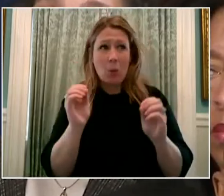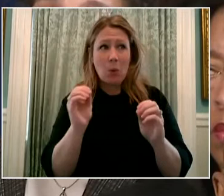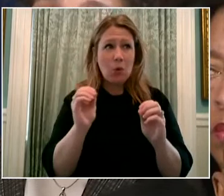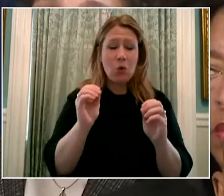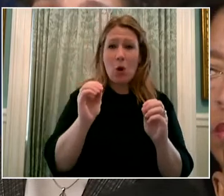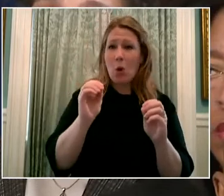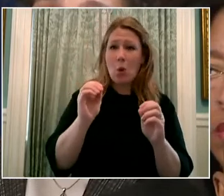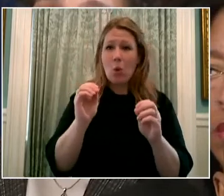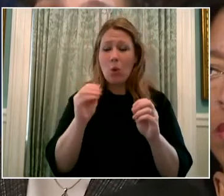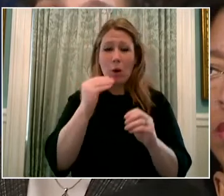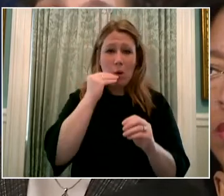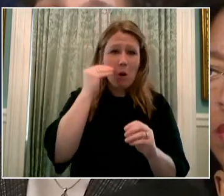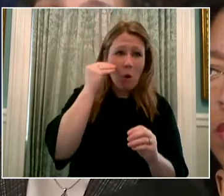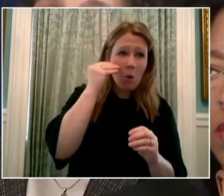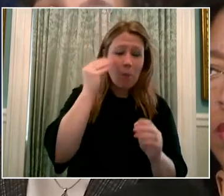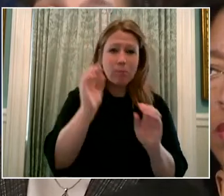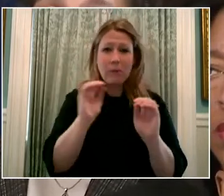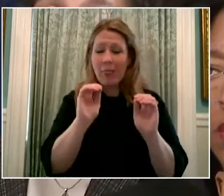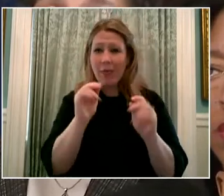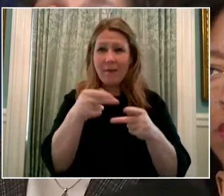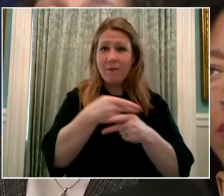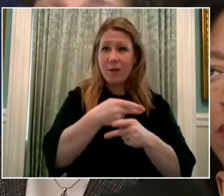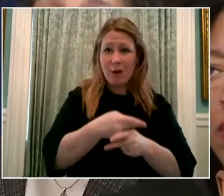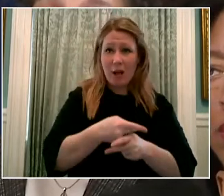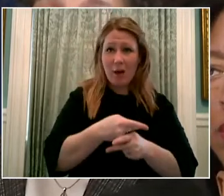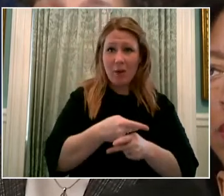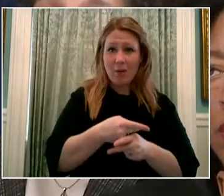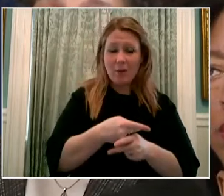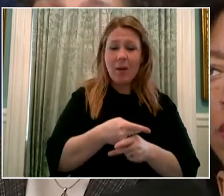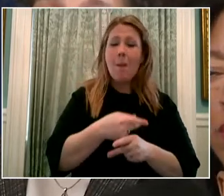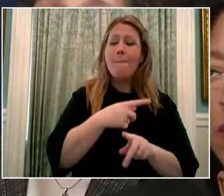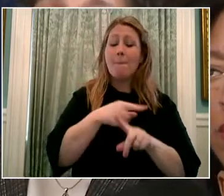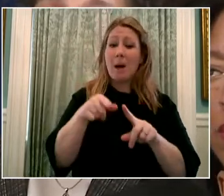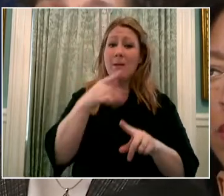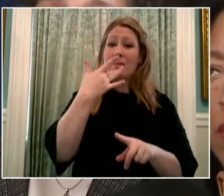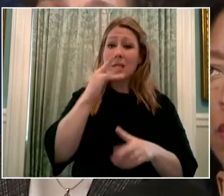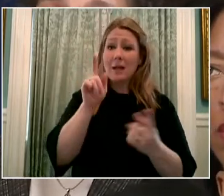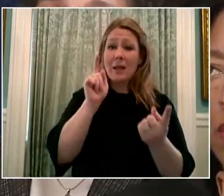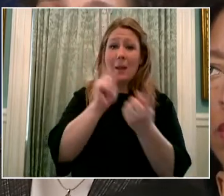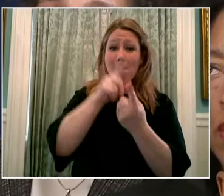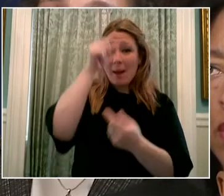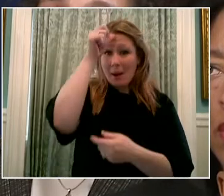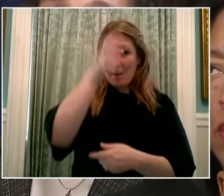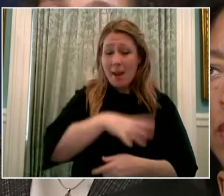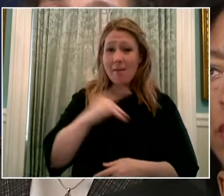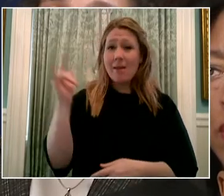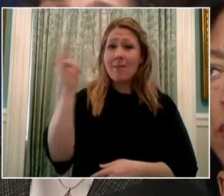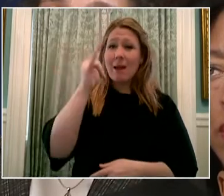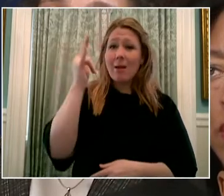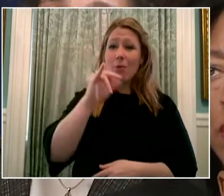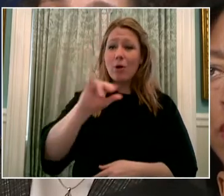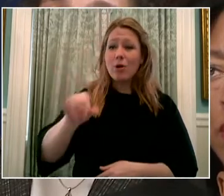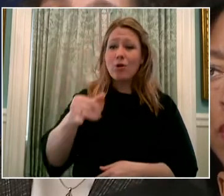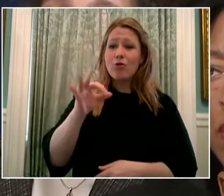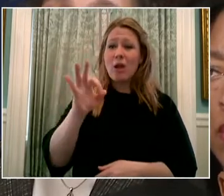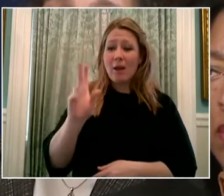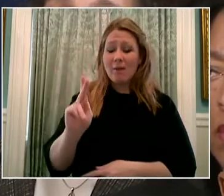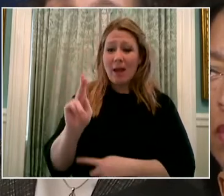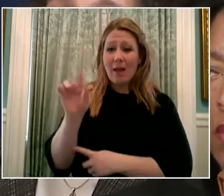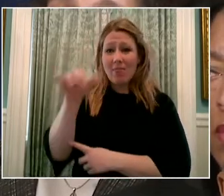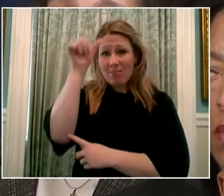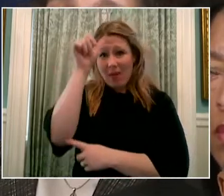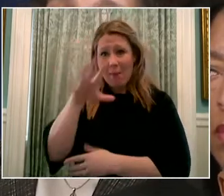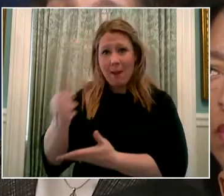to me that he was able to get a job. He was able to work to provide for his family. He took out his phone and he showed me his son, who's